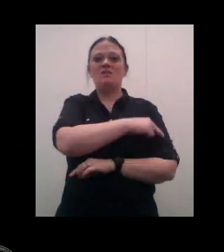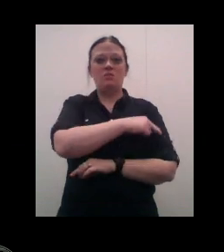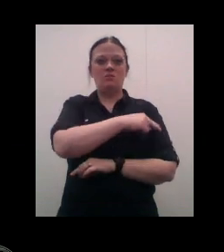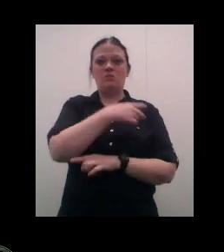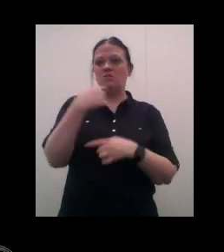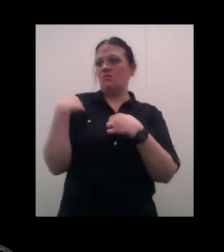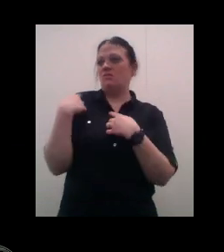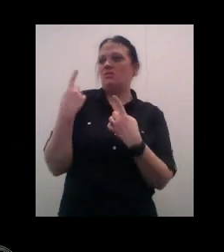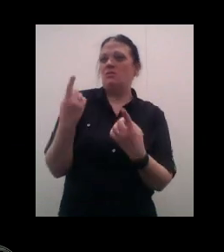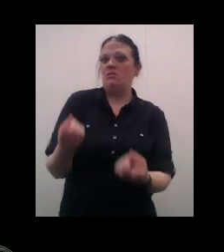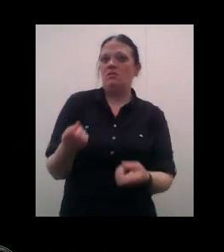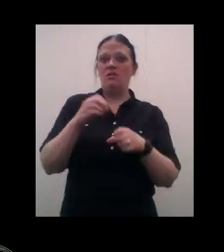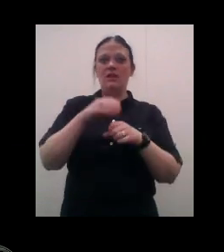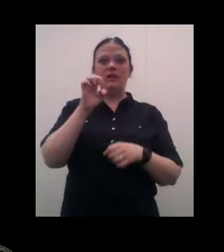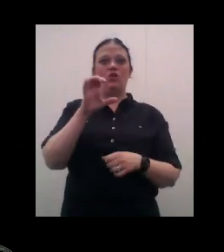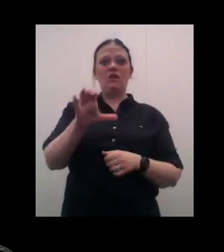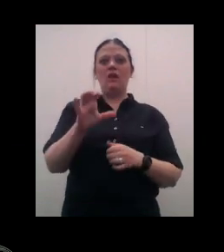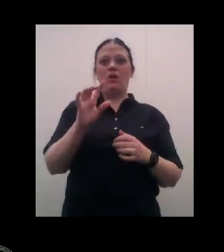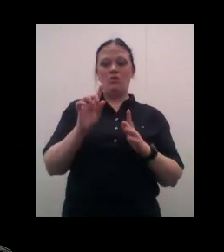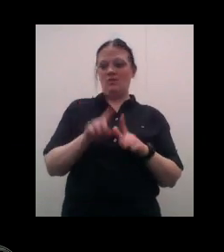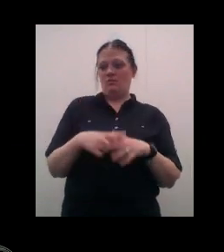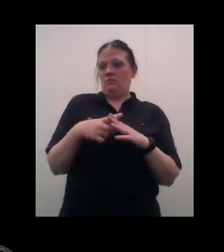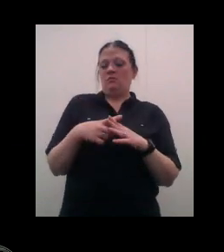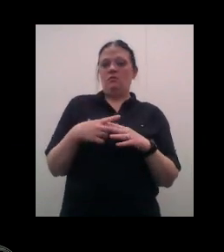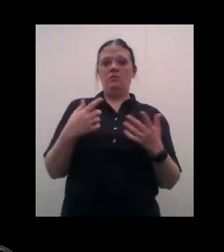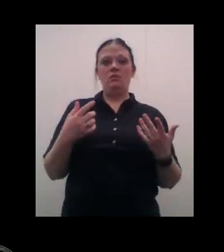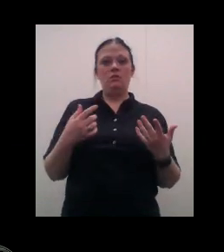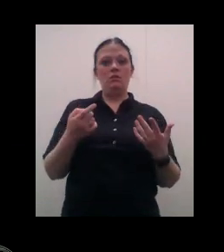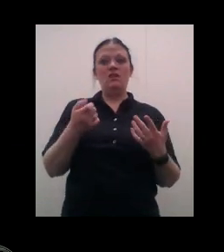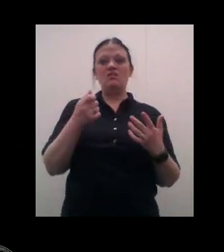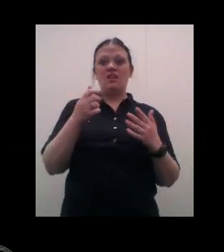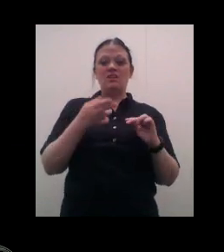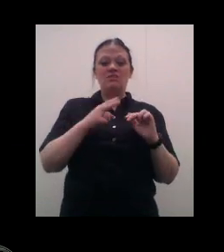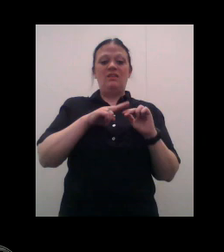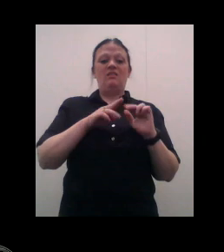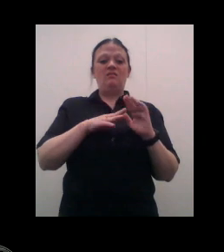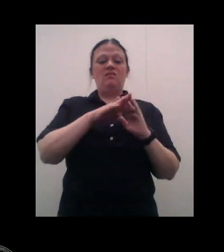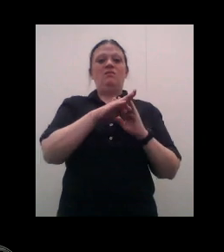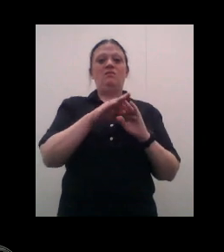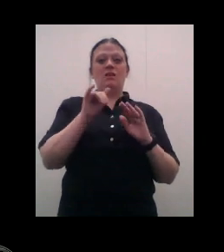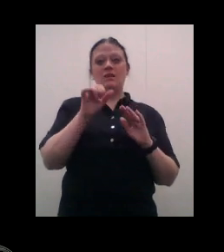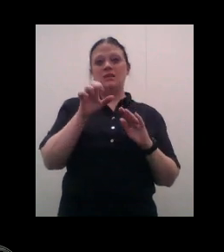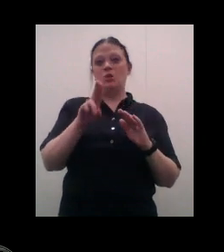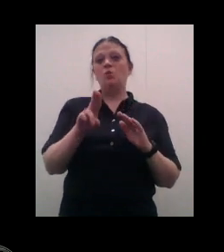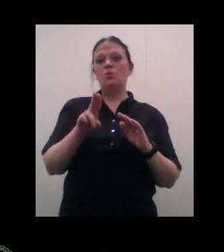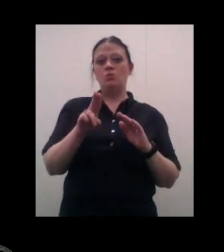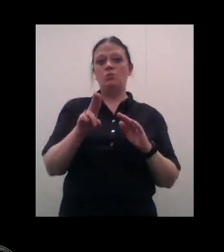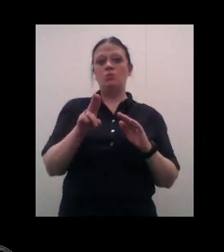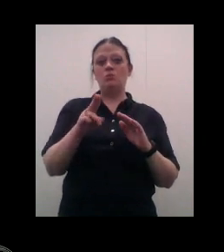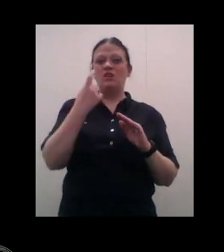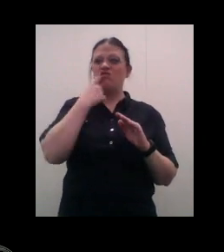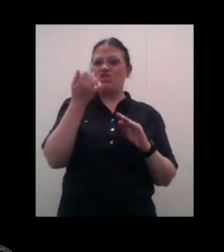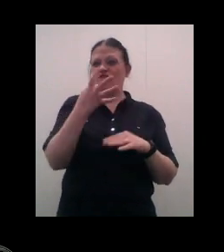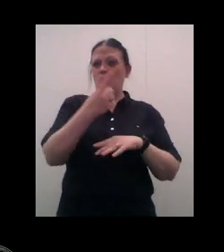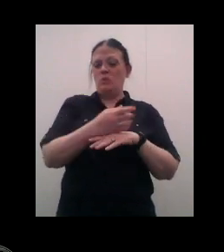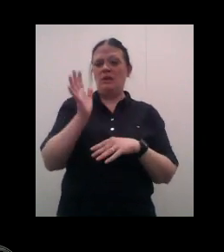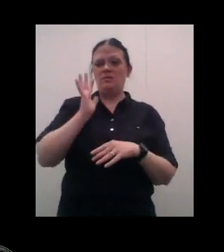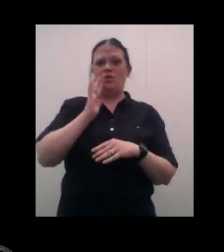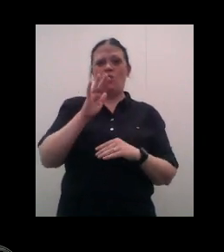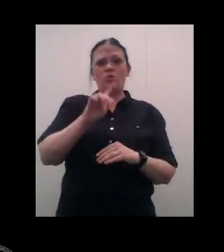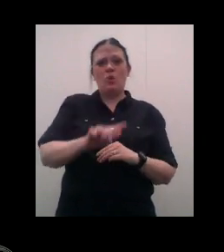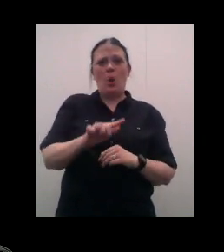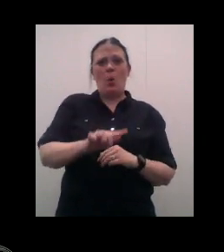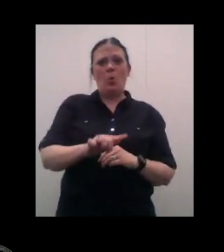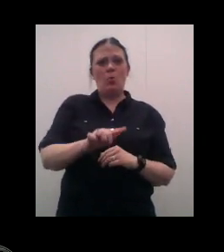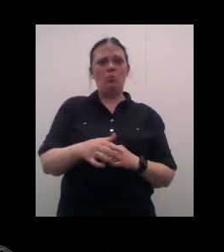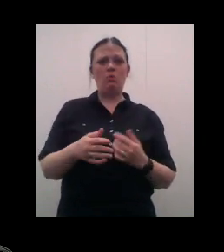COVID-19 patients in Erie County hospitals. And there's a little increase in the ICUs from our low that we were just a few days ago.